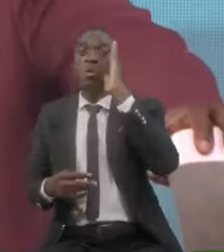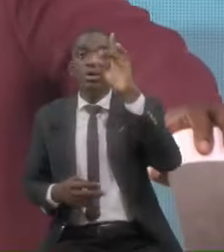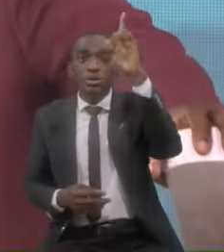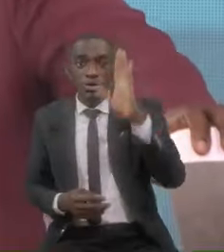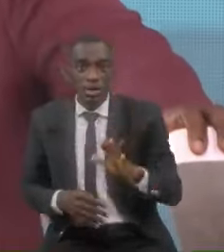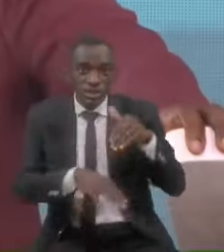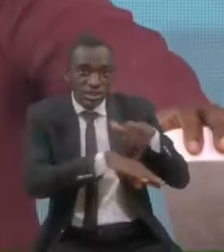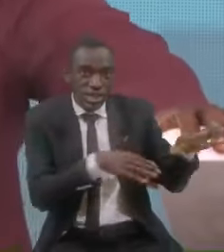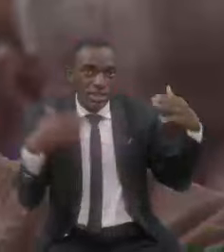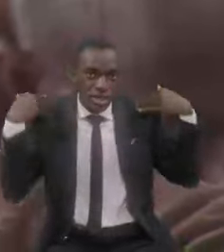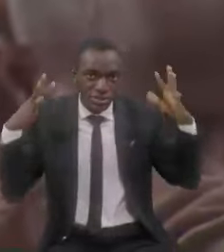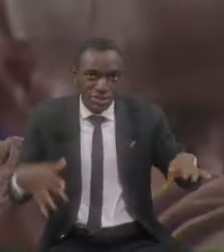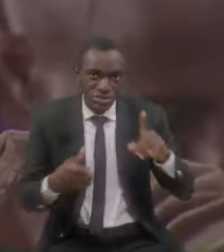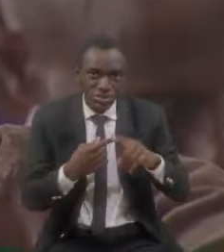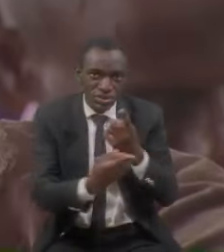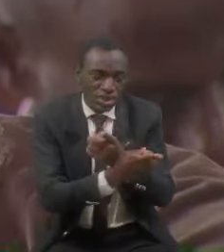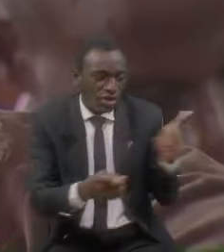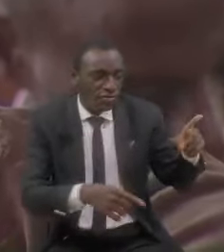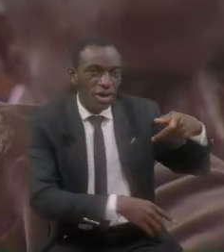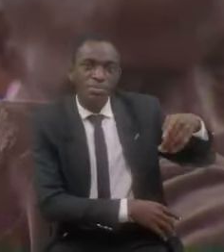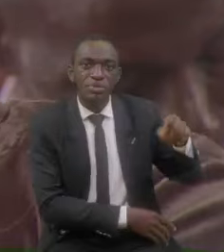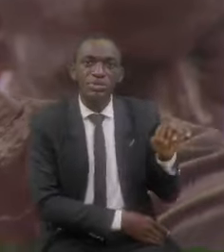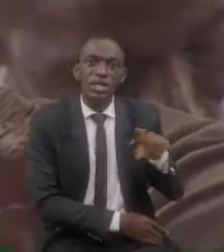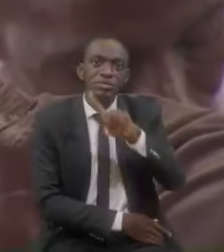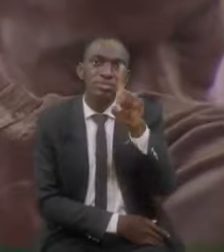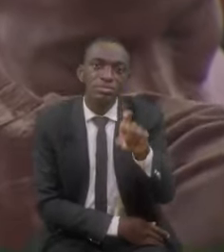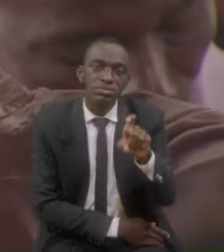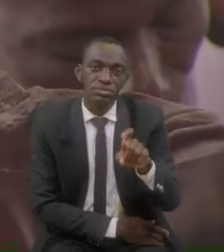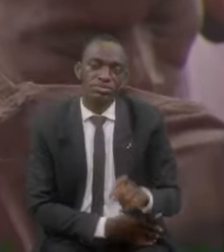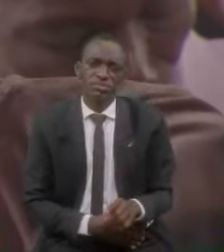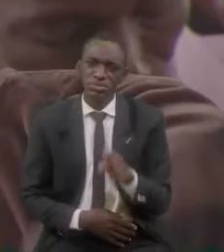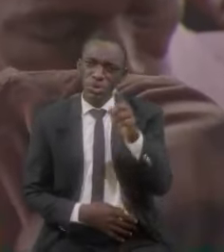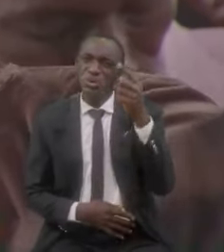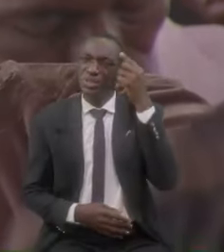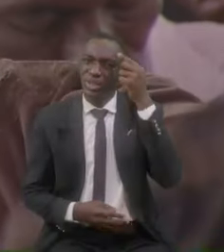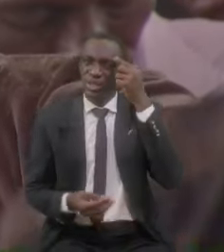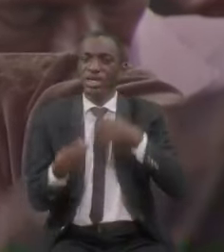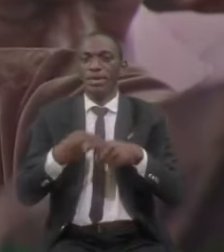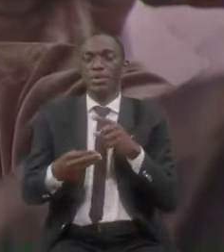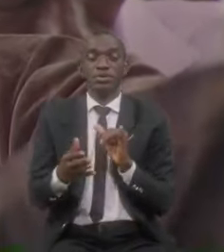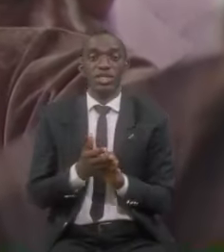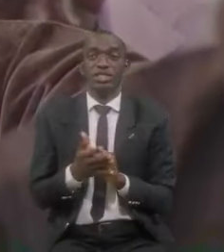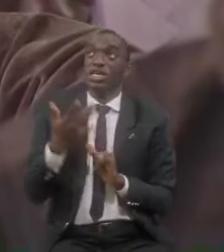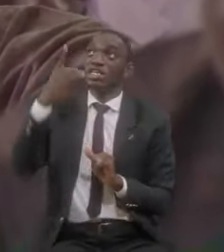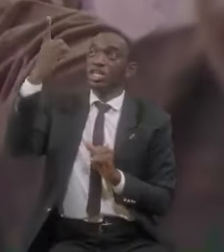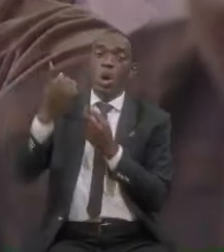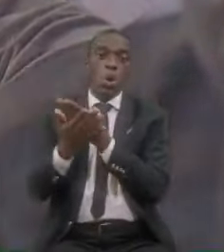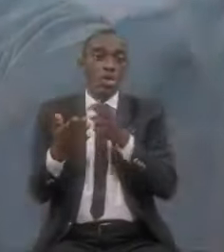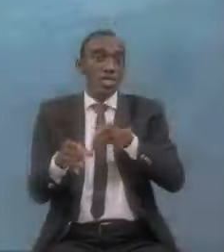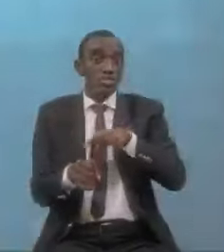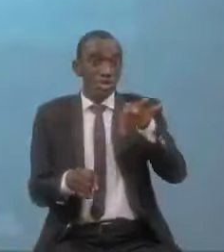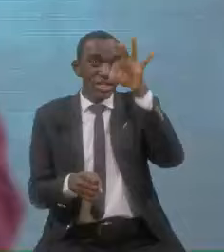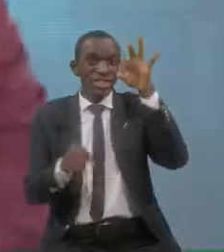to deliver him? Think about that. The Holy Spirit is the vision